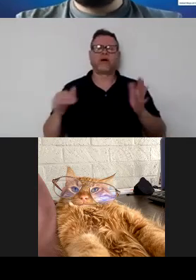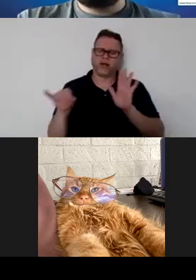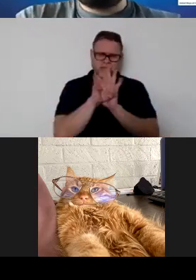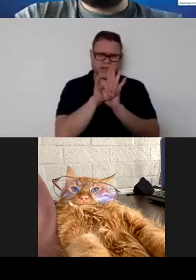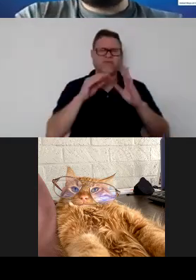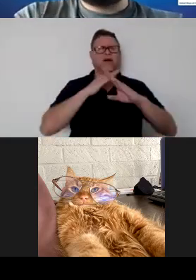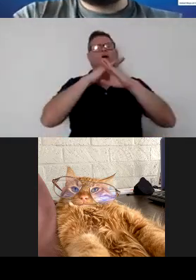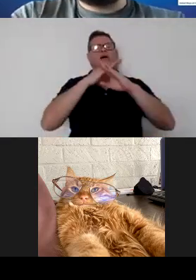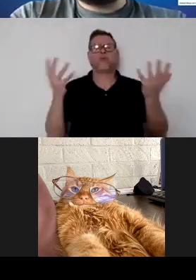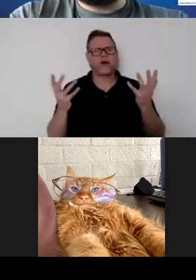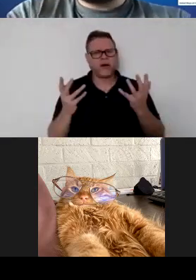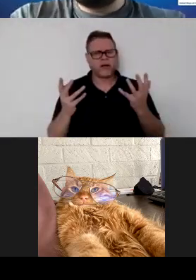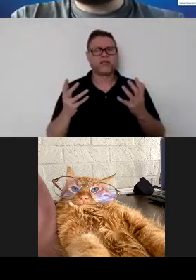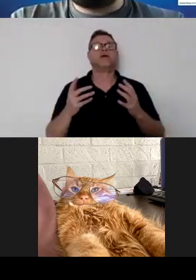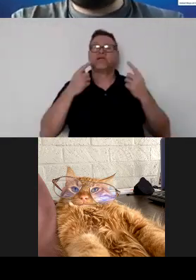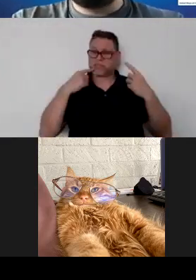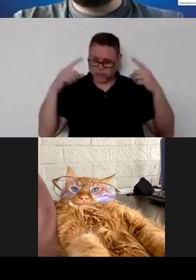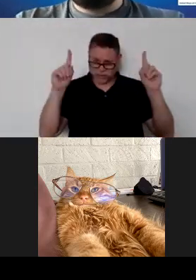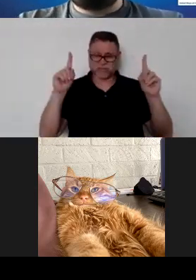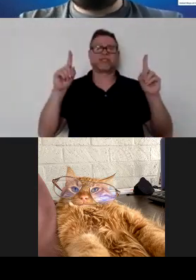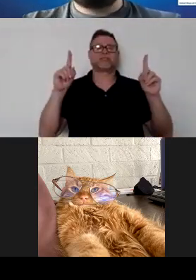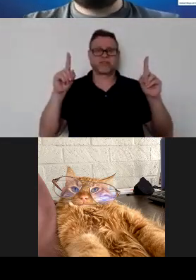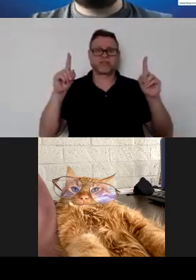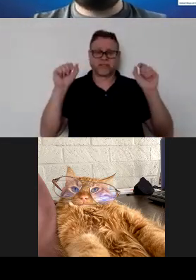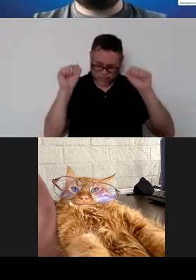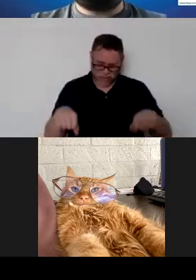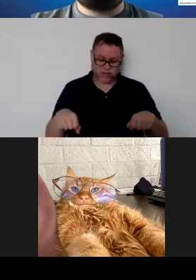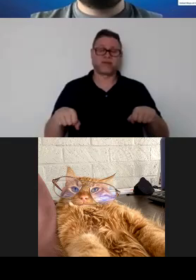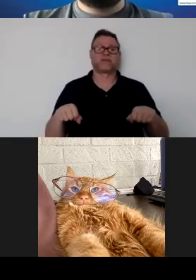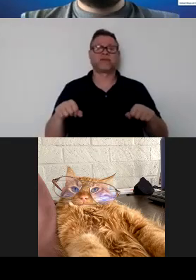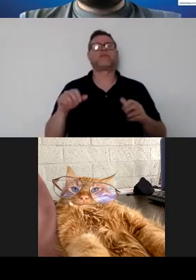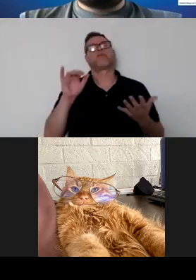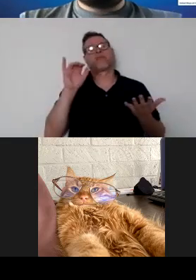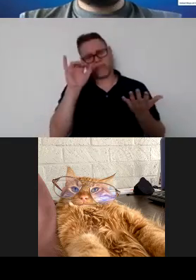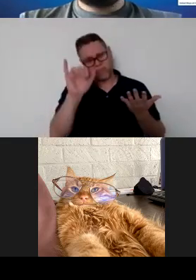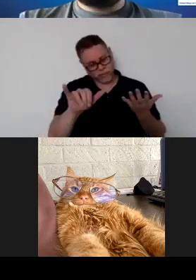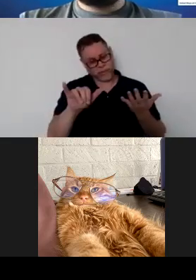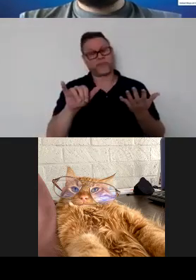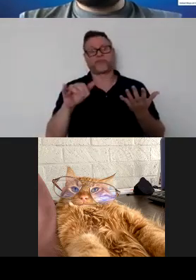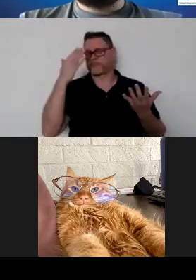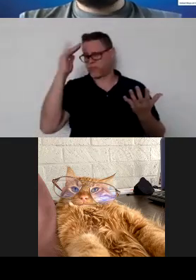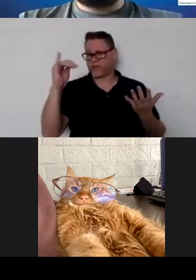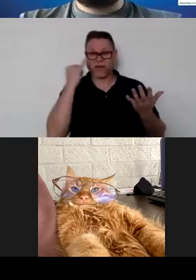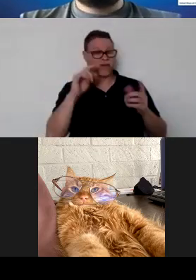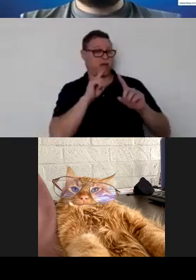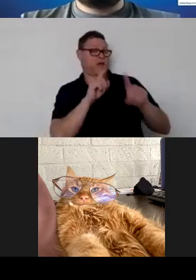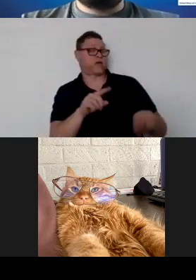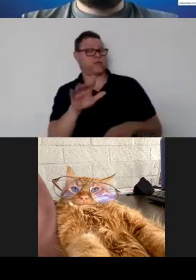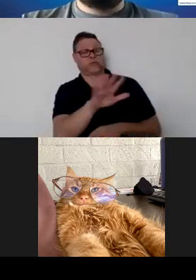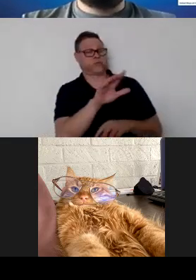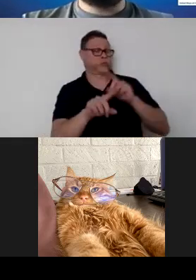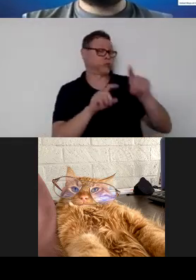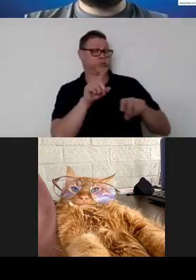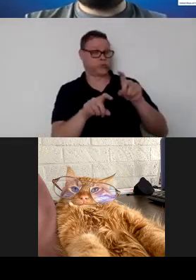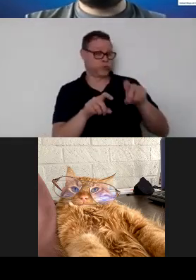identified so that that success could be had. So that, I don't know if that really answers your question, just